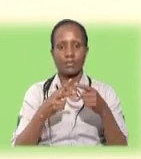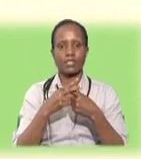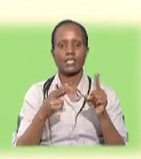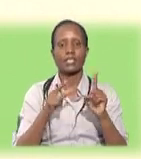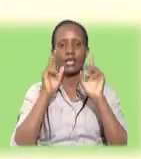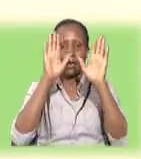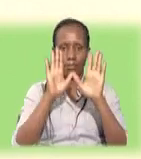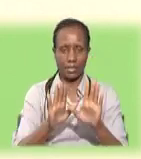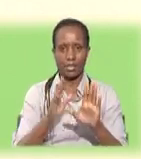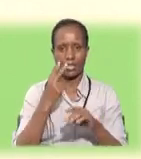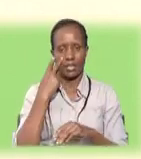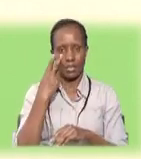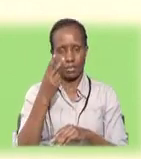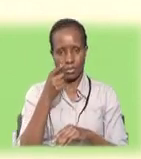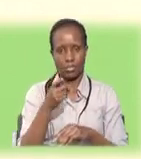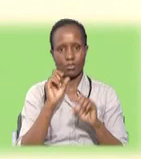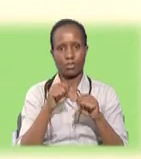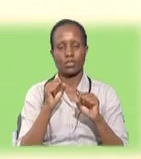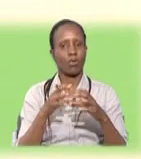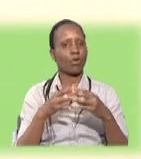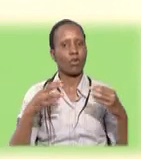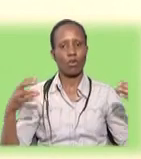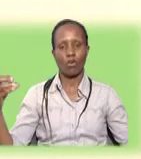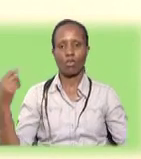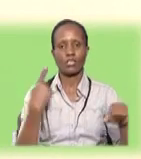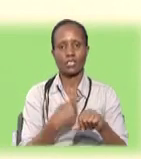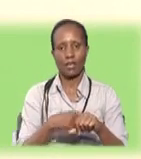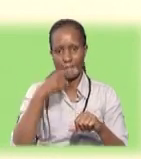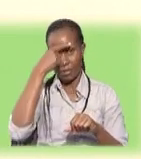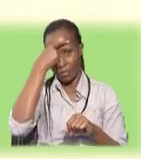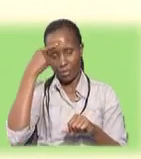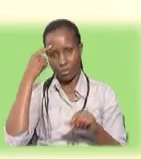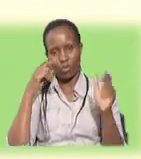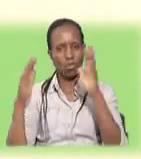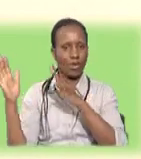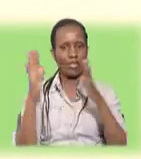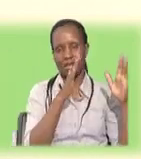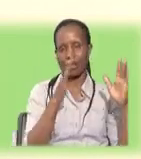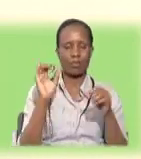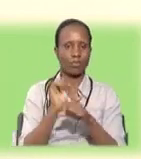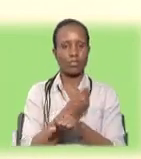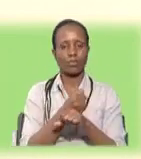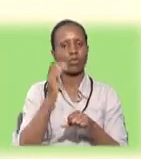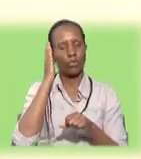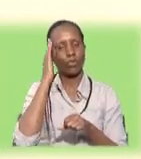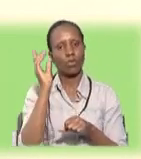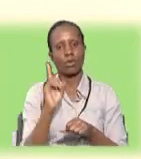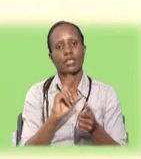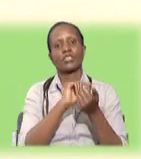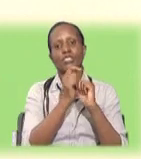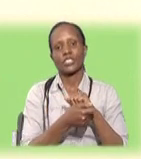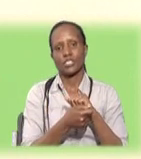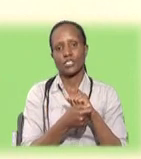campaigns, they realized this would take a long time, especially with the unpredictable weather. We have floods